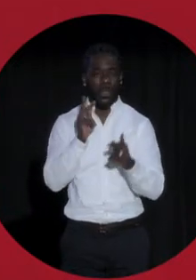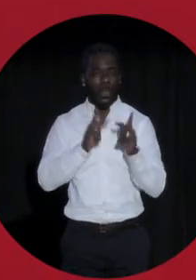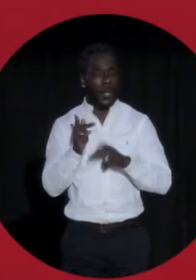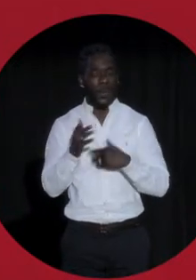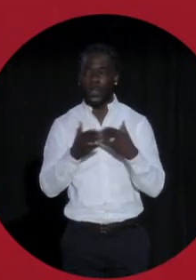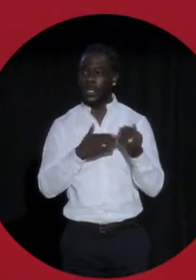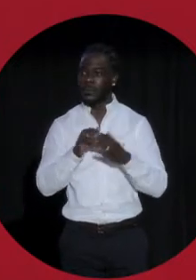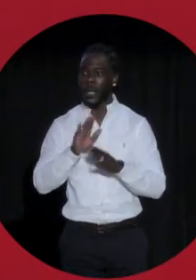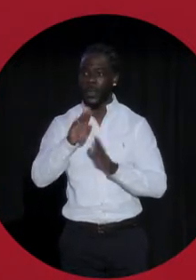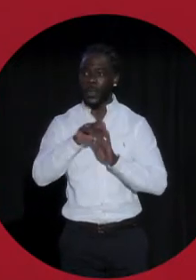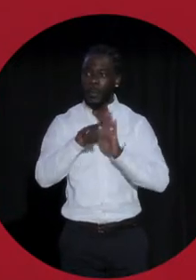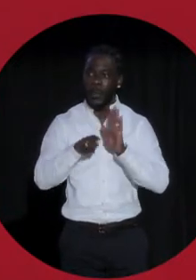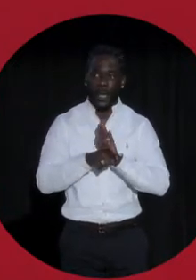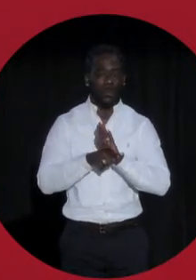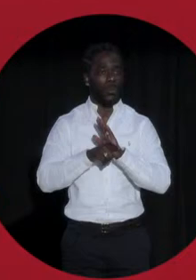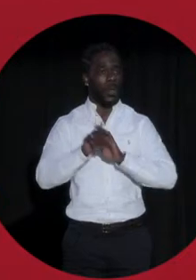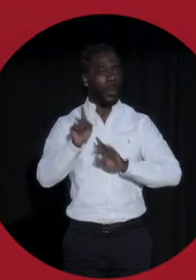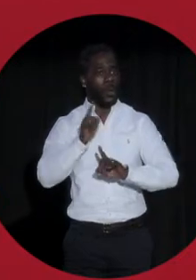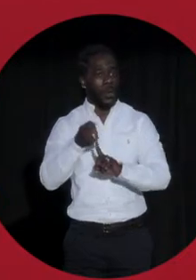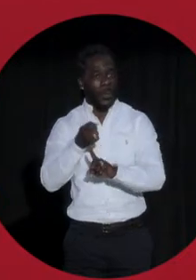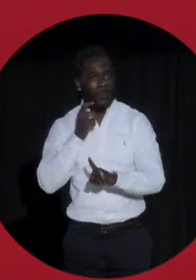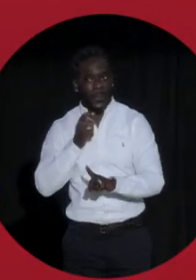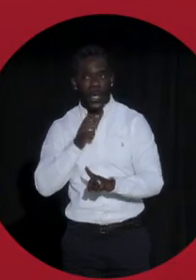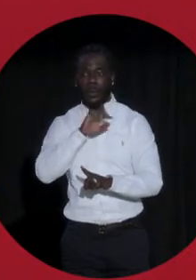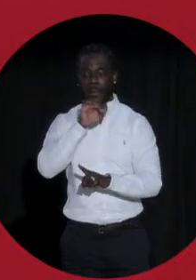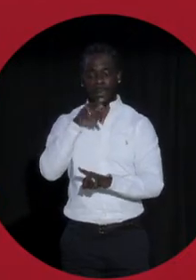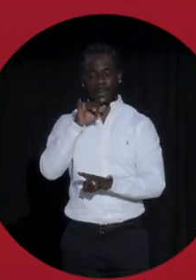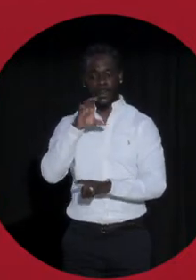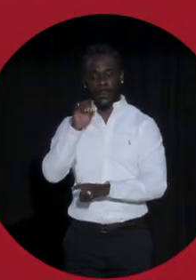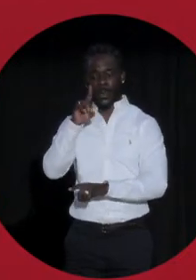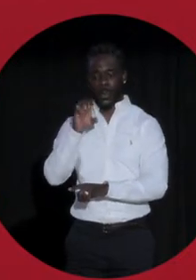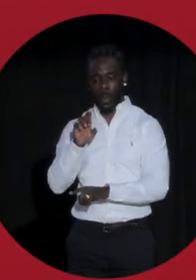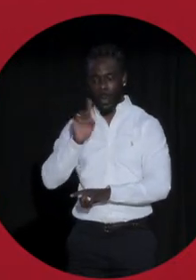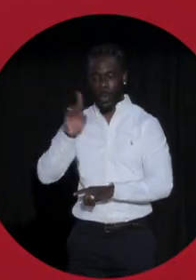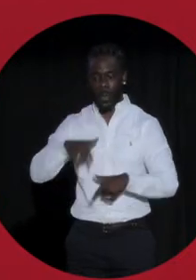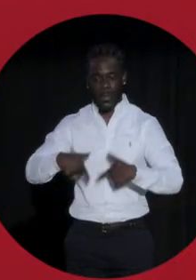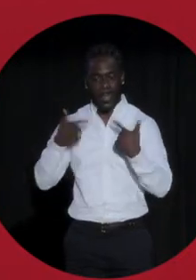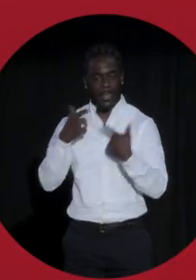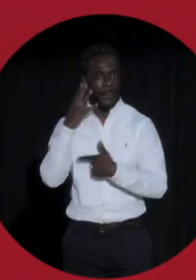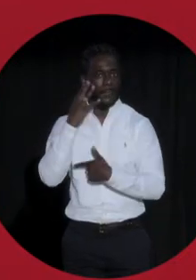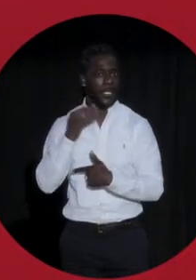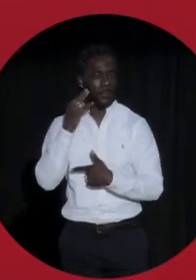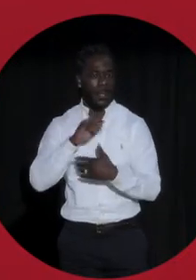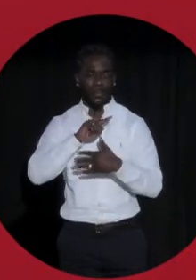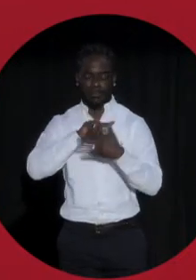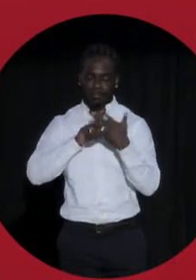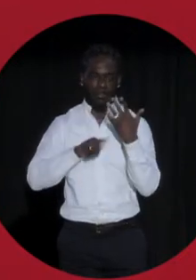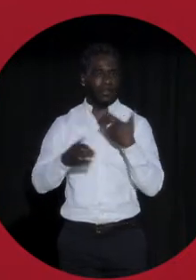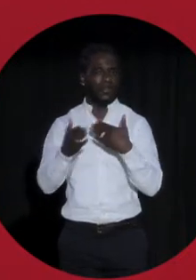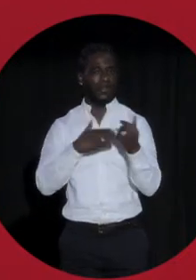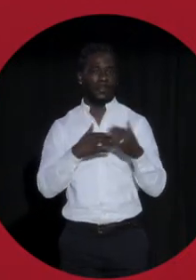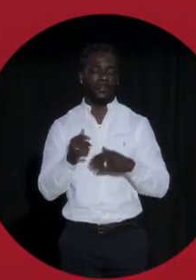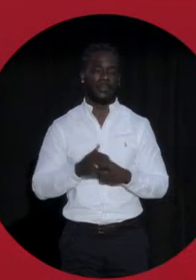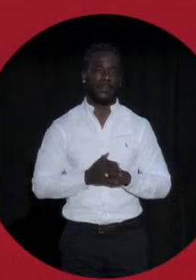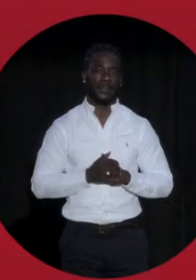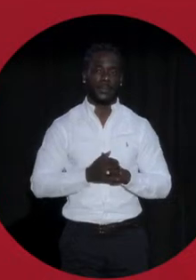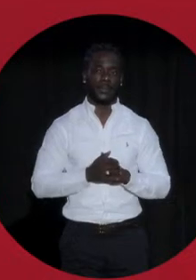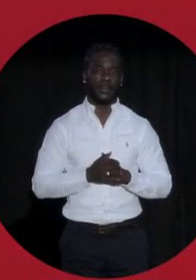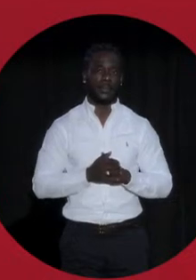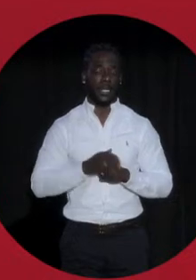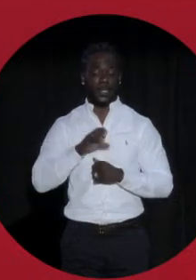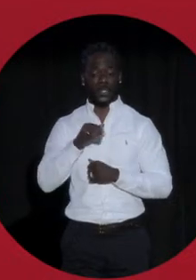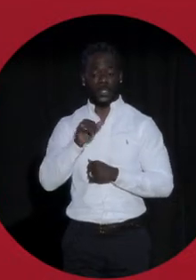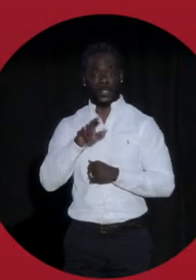their background from which they come, the zip codes where you live, or the experiences that shape our lives. As chair